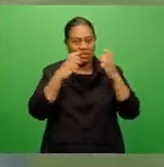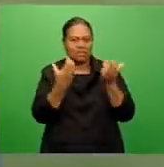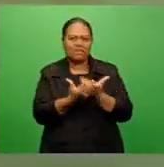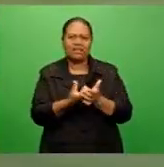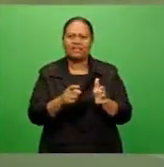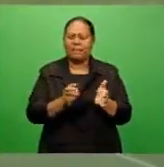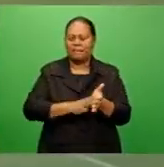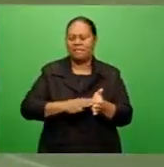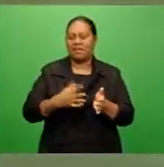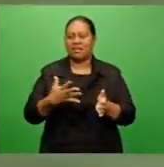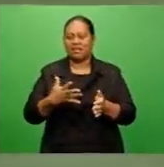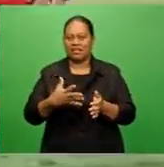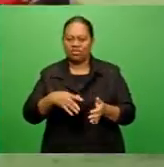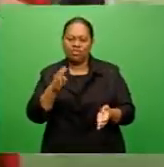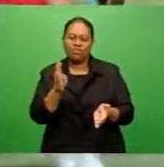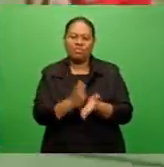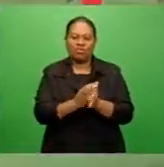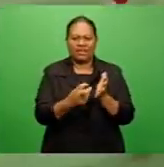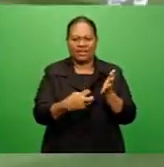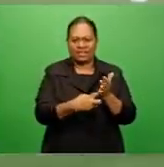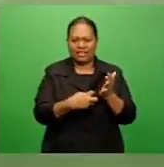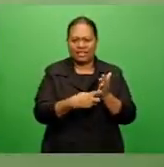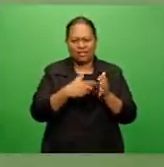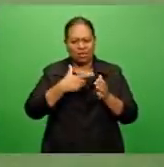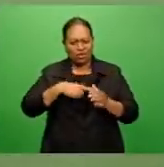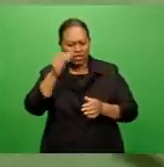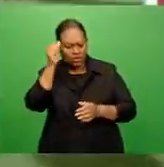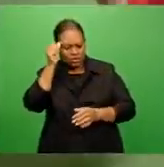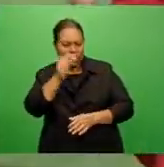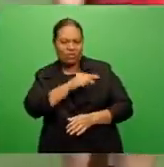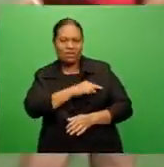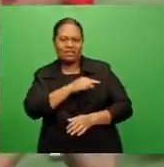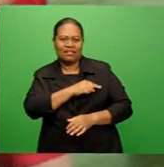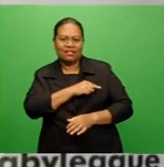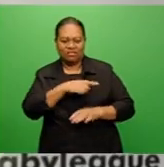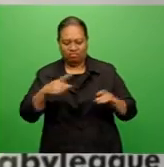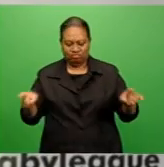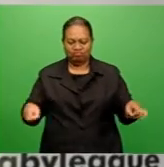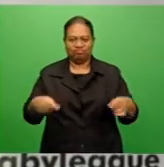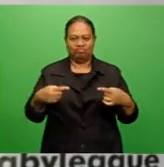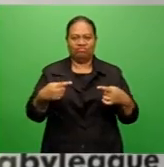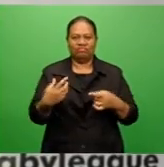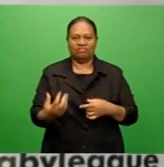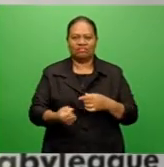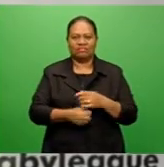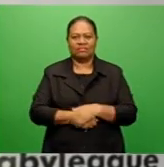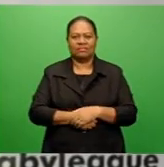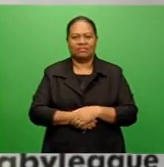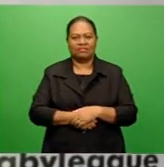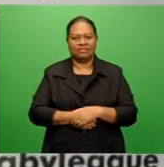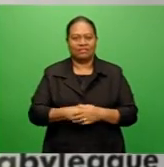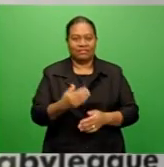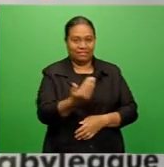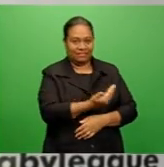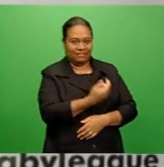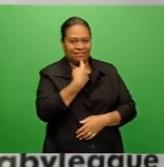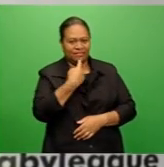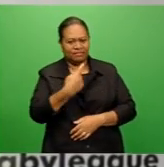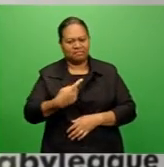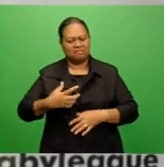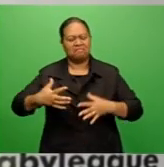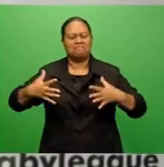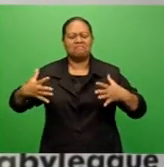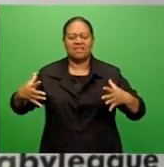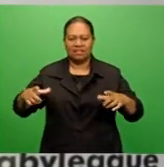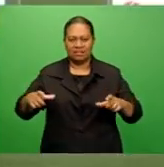book a ticket to the World Cup, knowing the quality of players he'll compete with. It is a big challenge